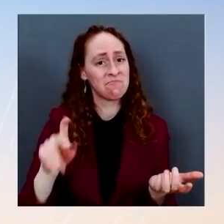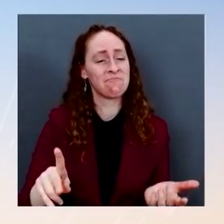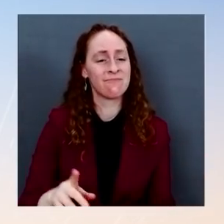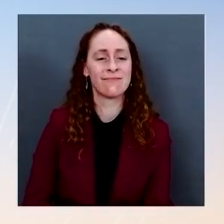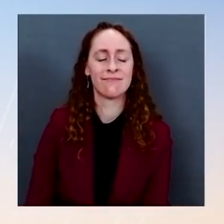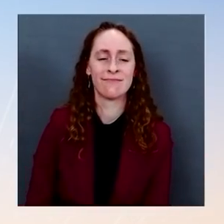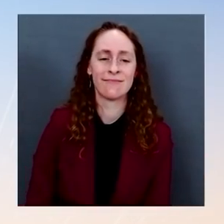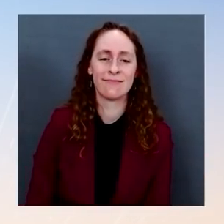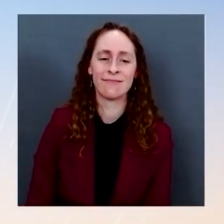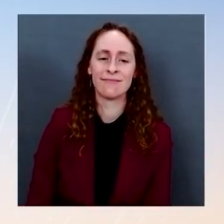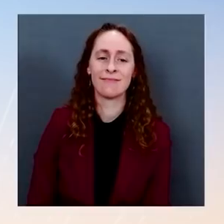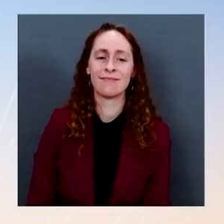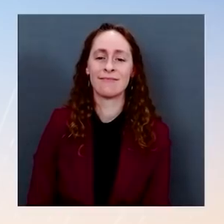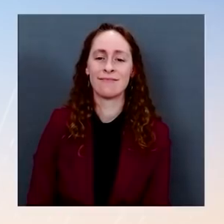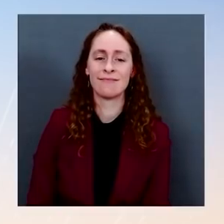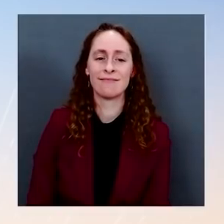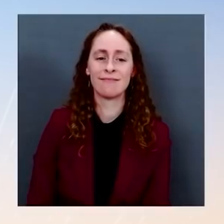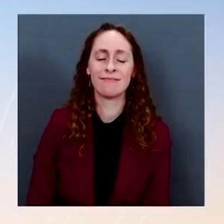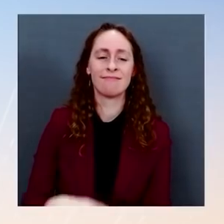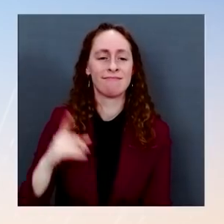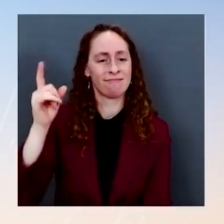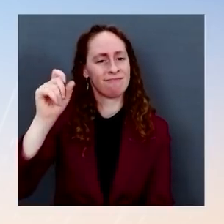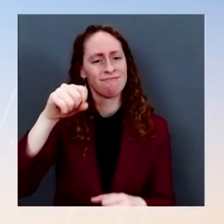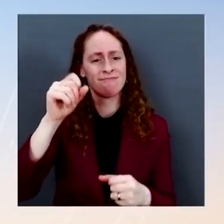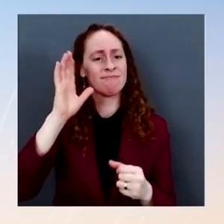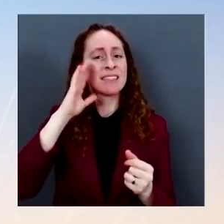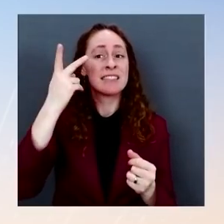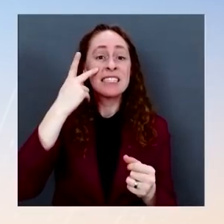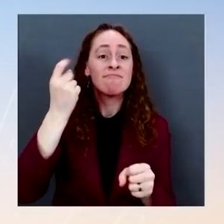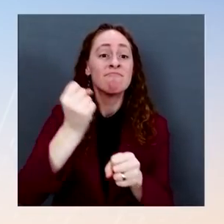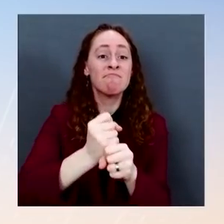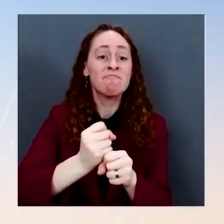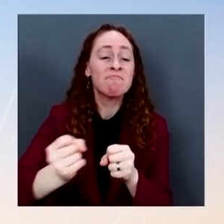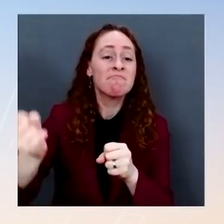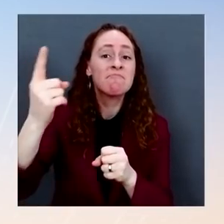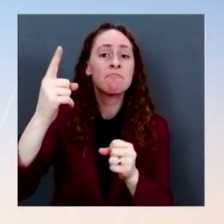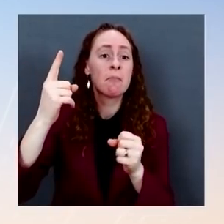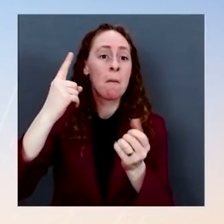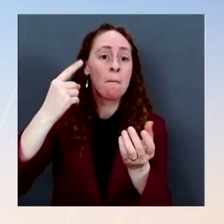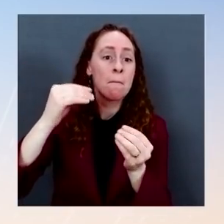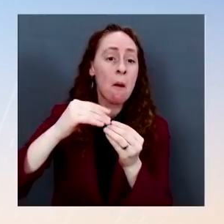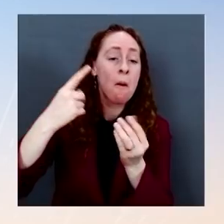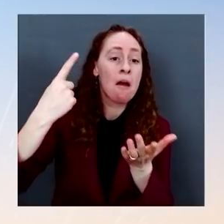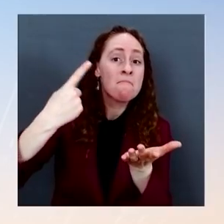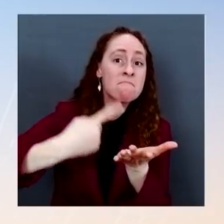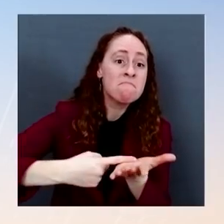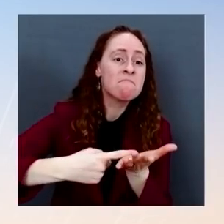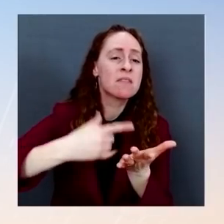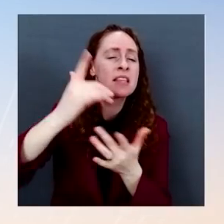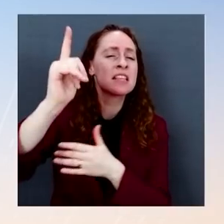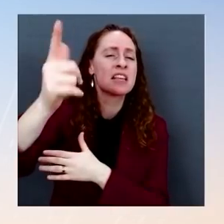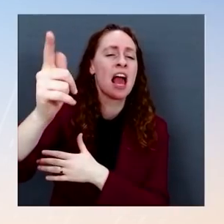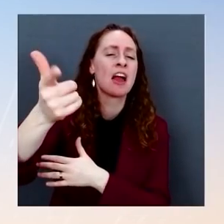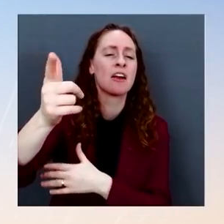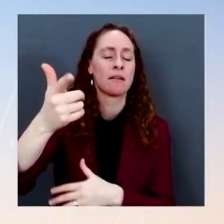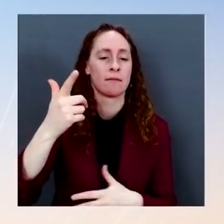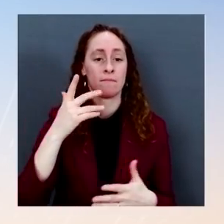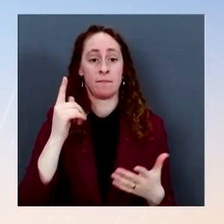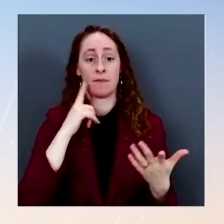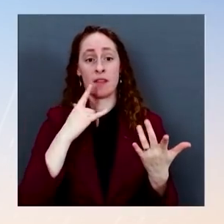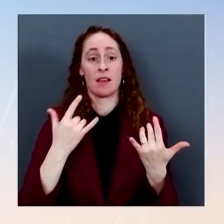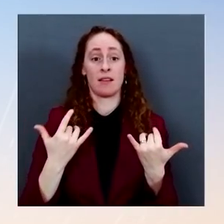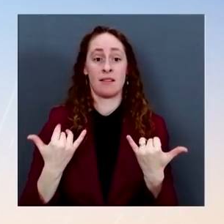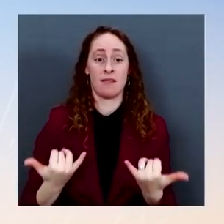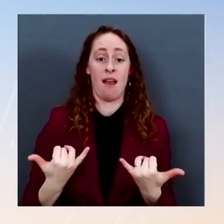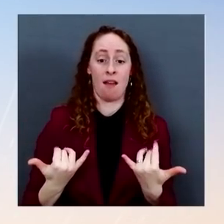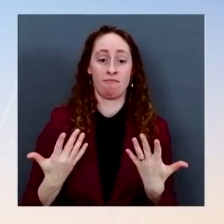that when it's an appropriate time. But I would note that as it relates to the Democratic agenda and what people are going to be talking about out there, we'd rather